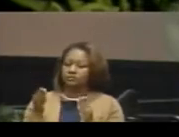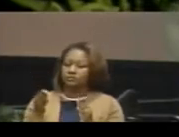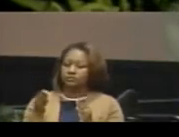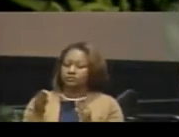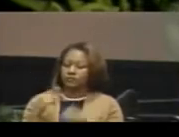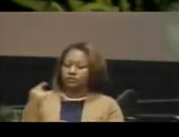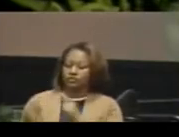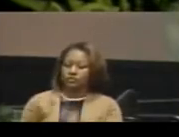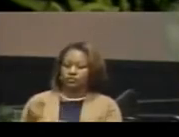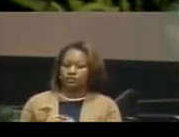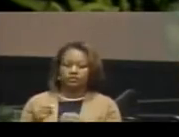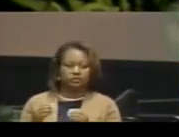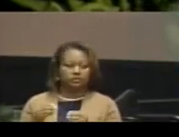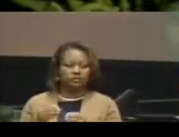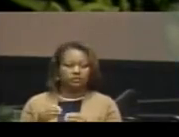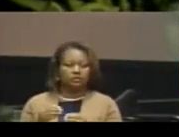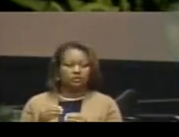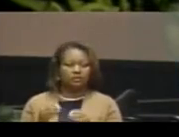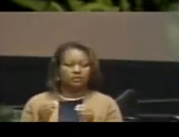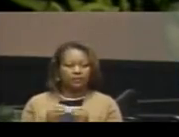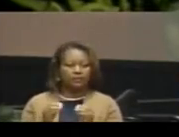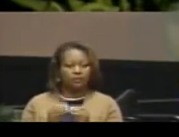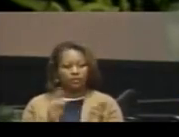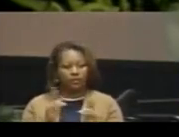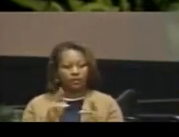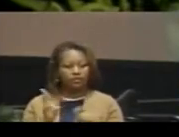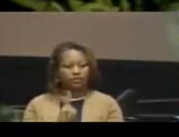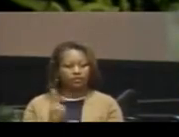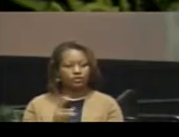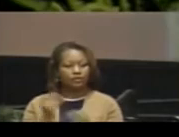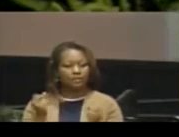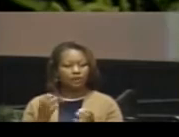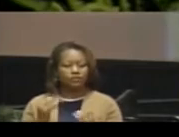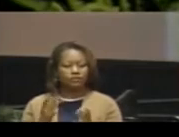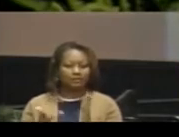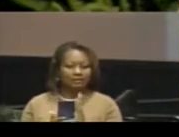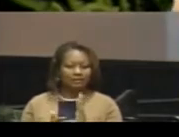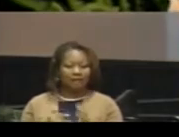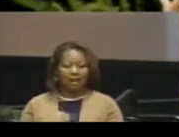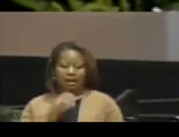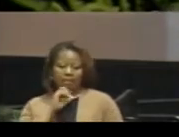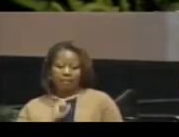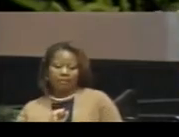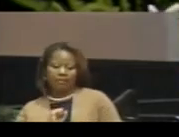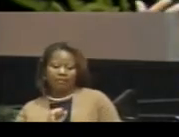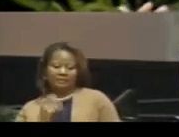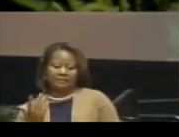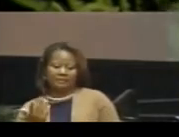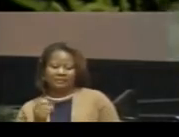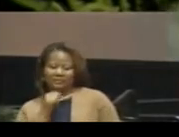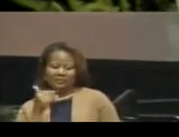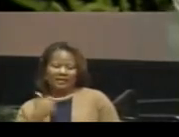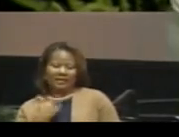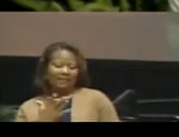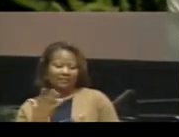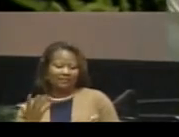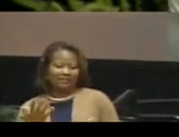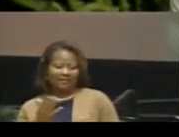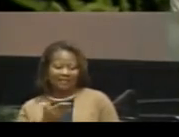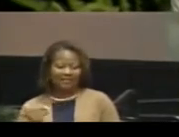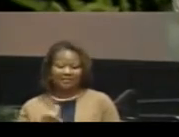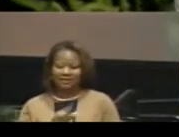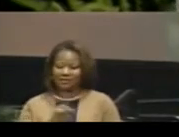prepared to use multiple types of technology. You know, I'm old, you know, we didn't have a lot of stuff that you